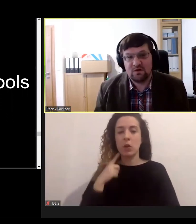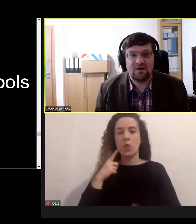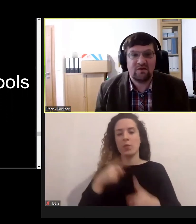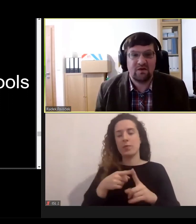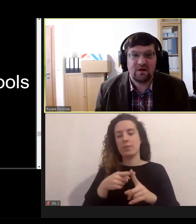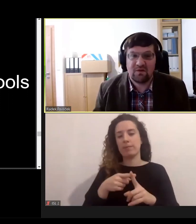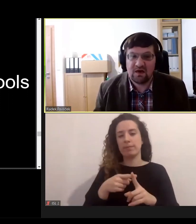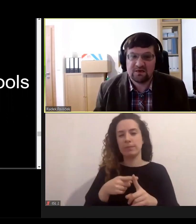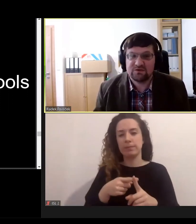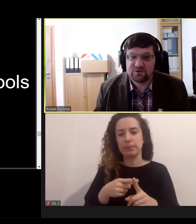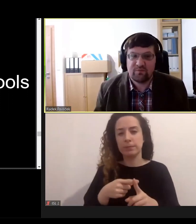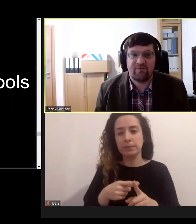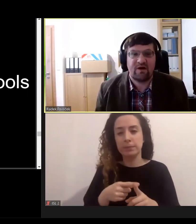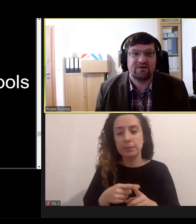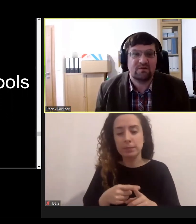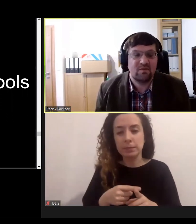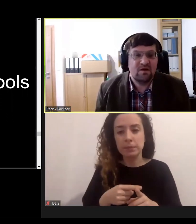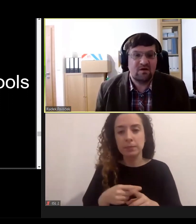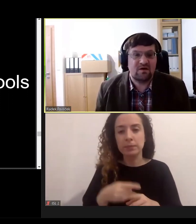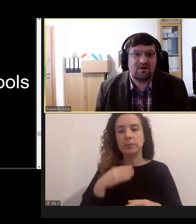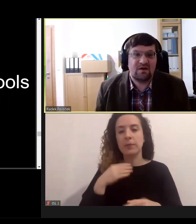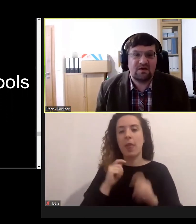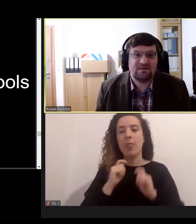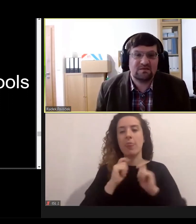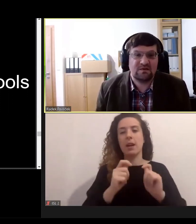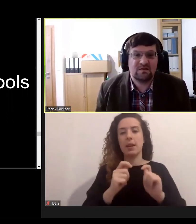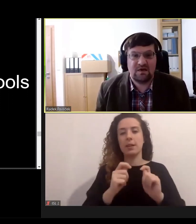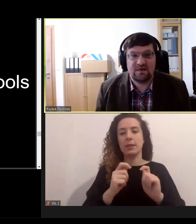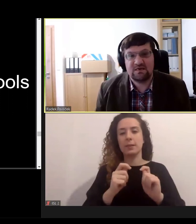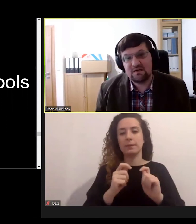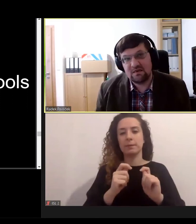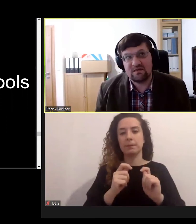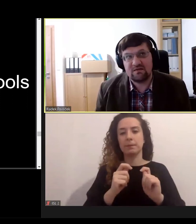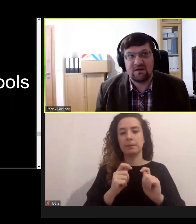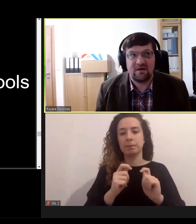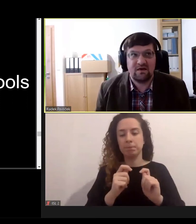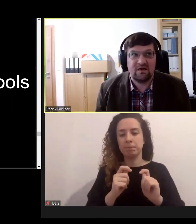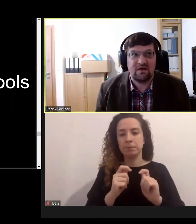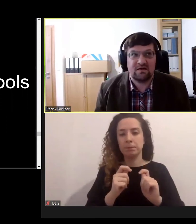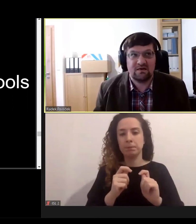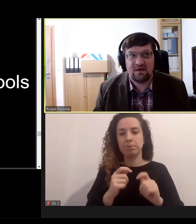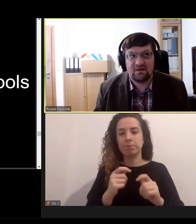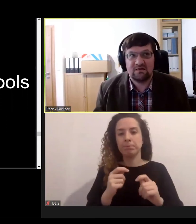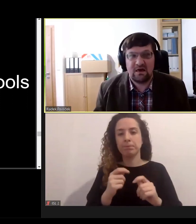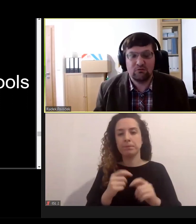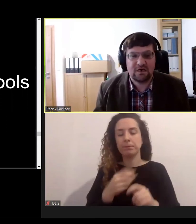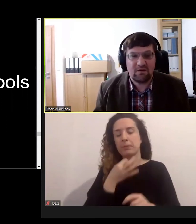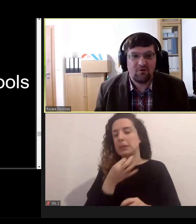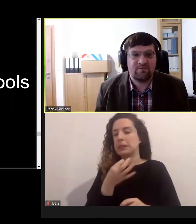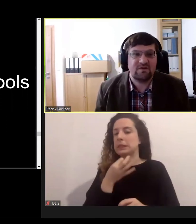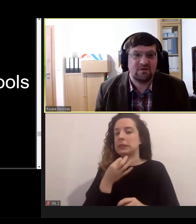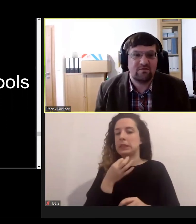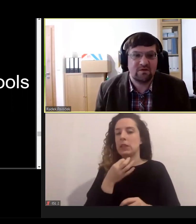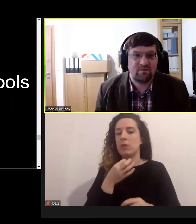during their practice. The second project is called eTeachers, and its